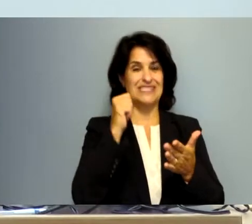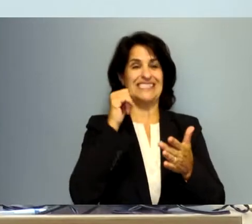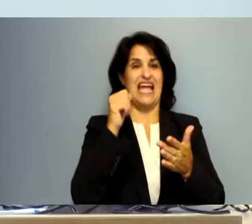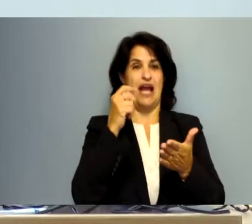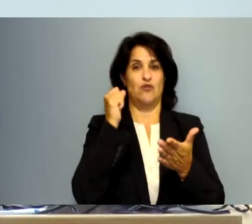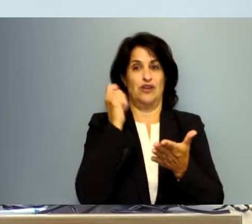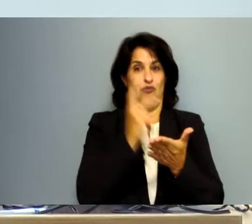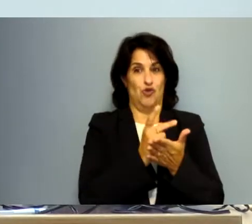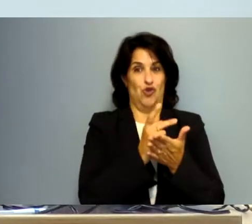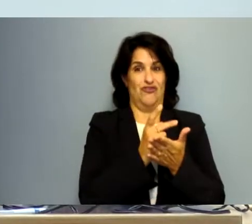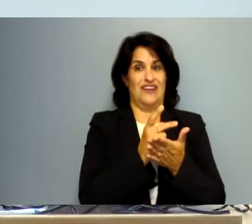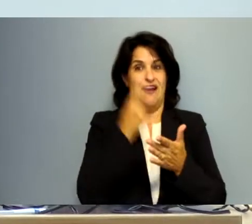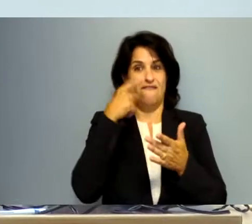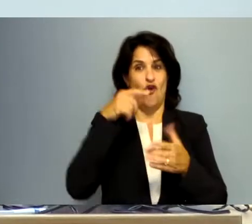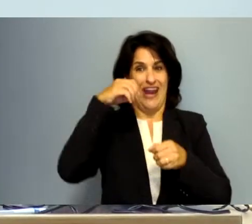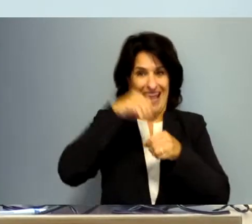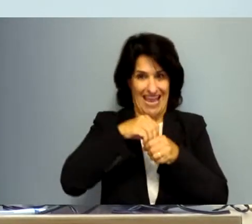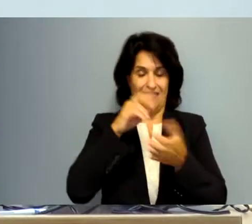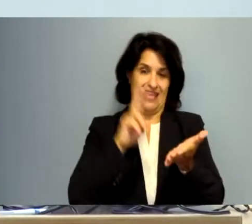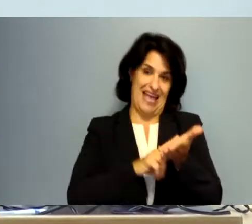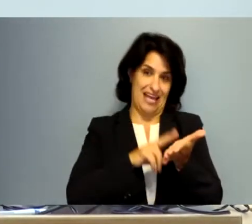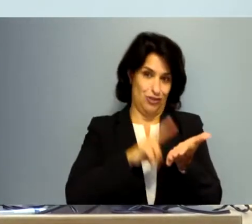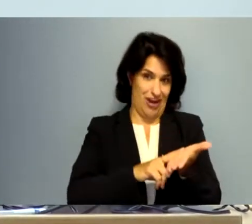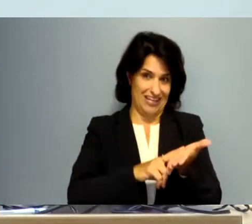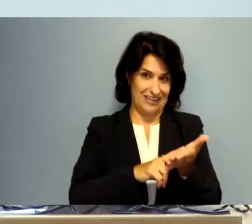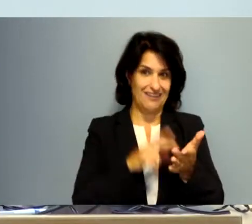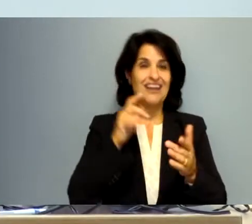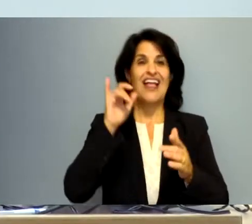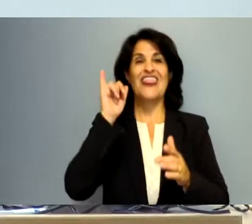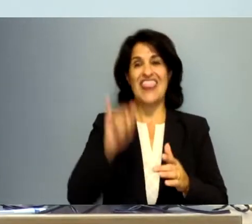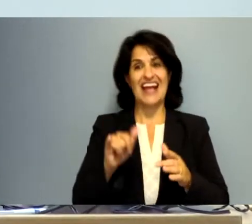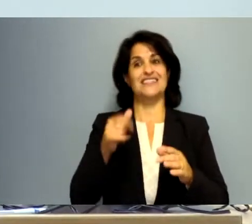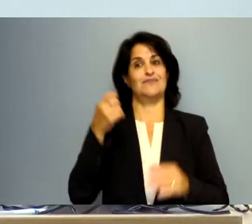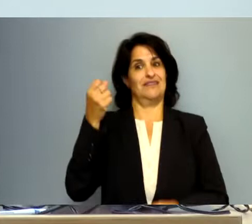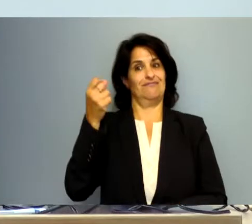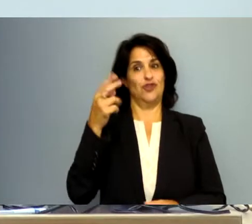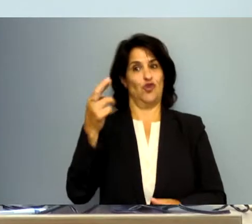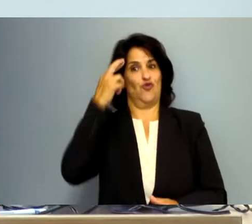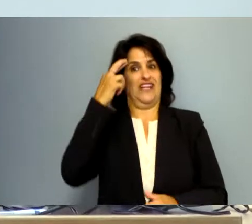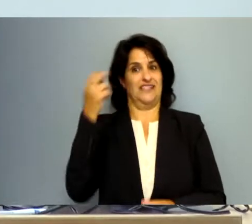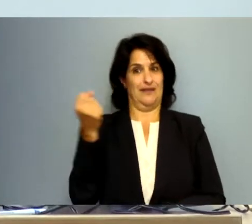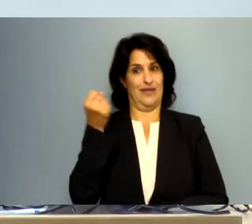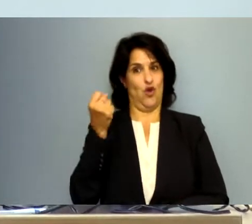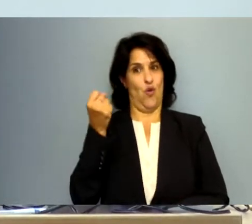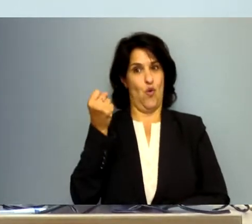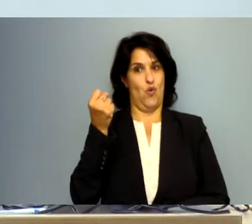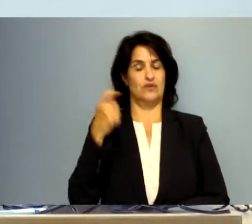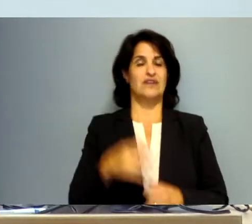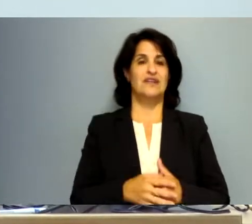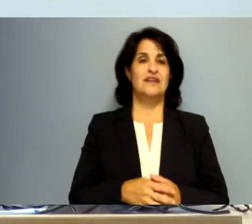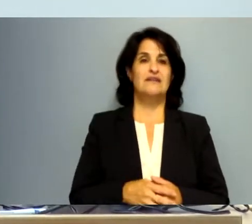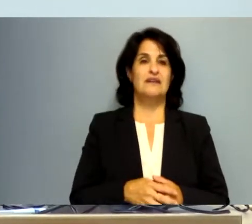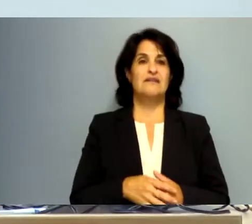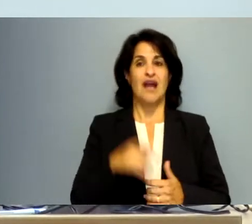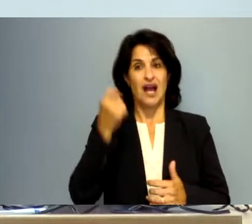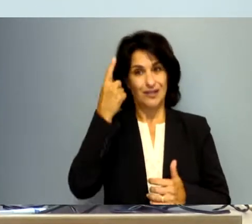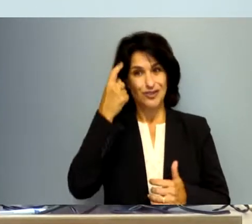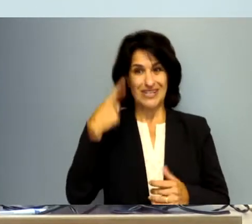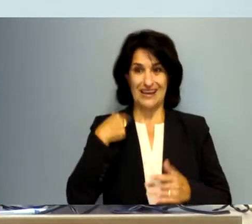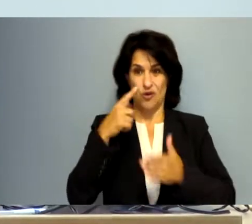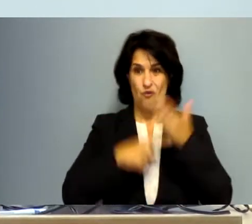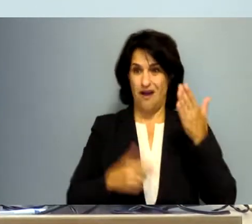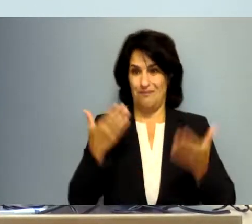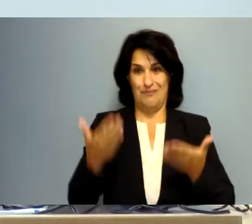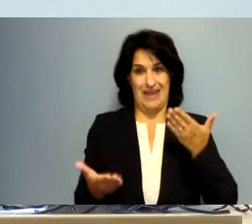for in the contract. So that's been the holdup in the controller's office. So what was, what may